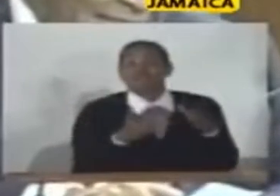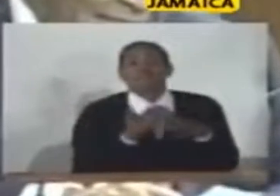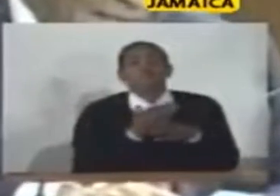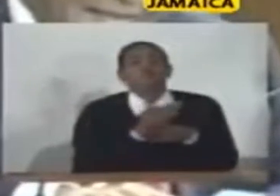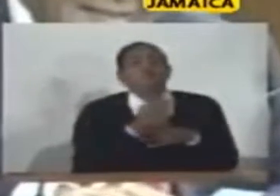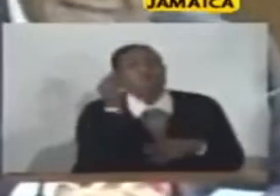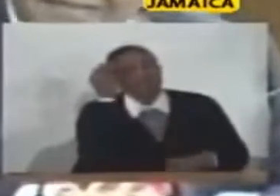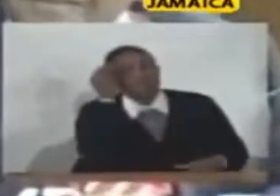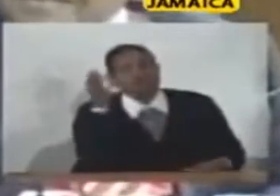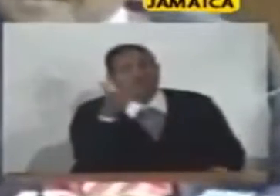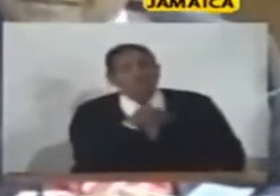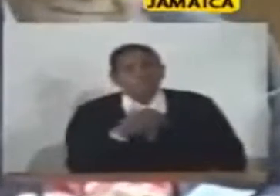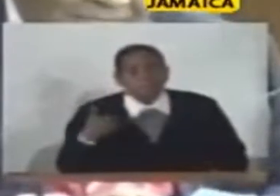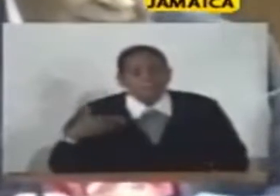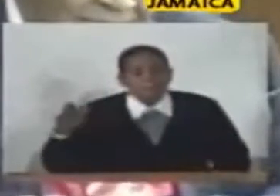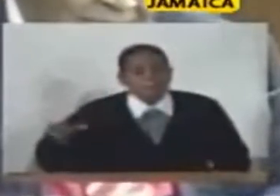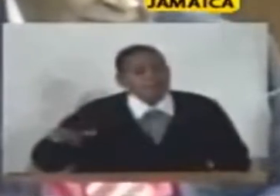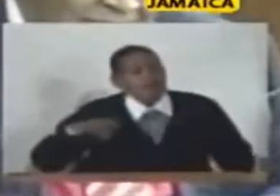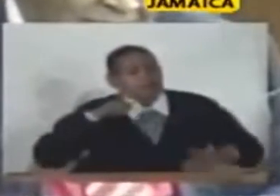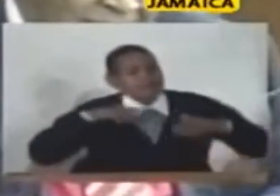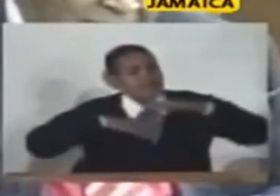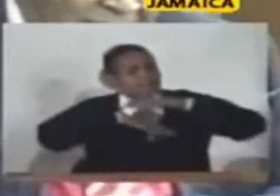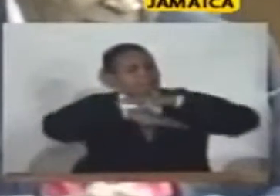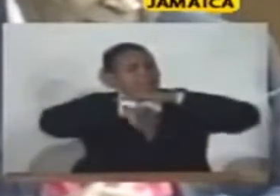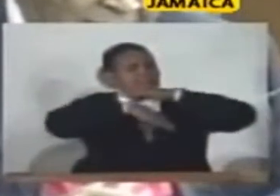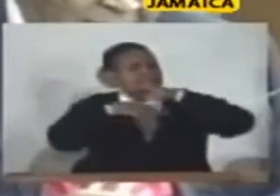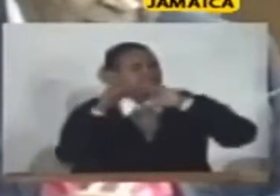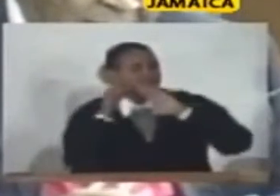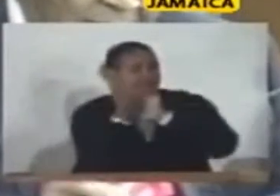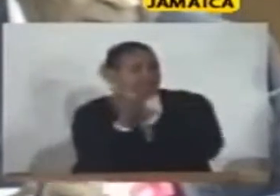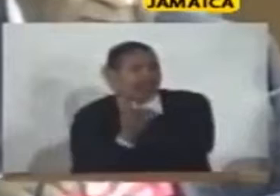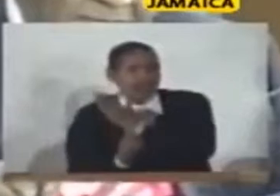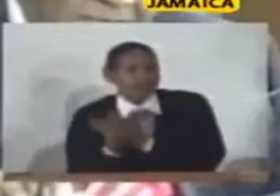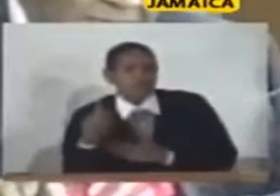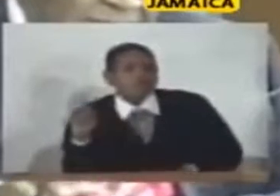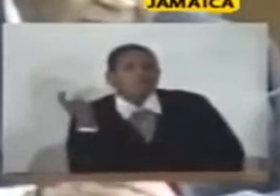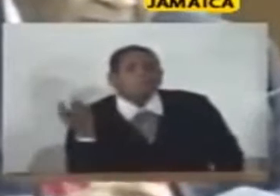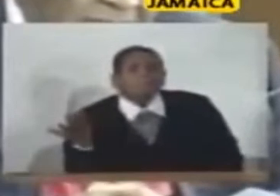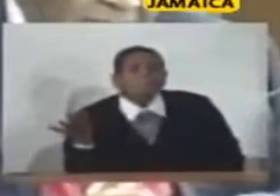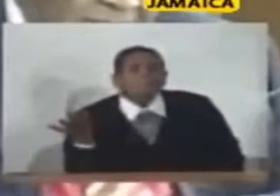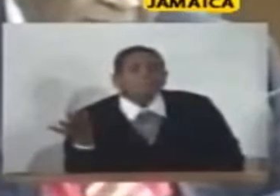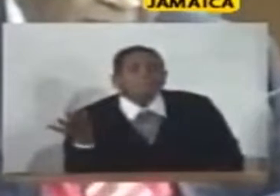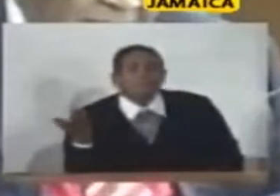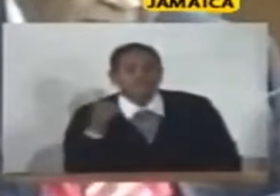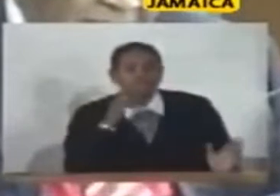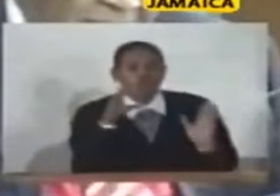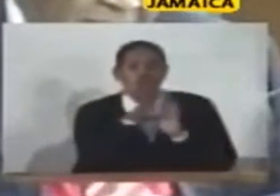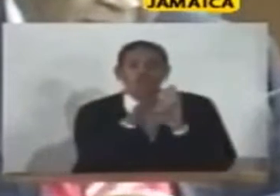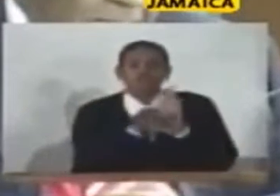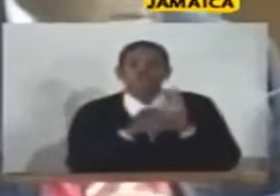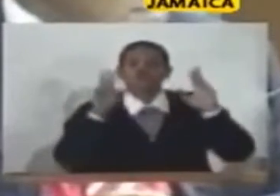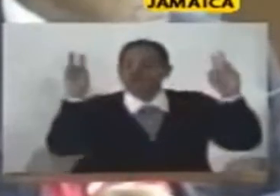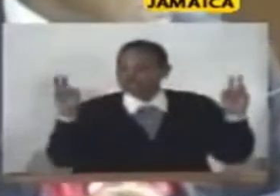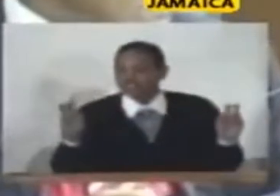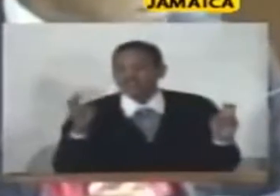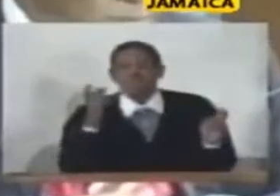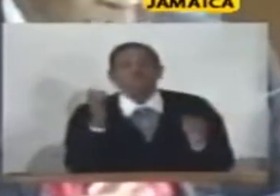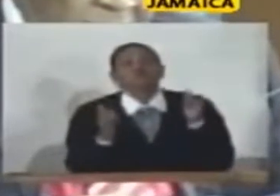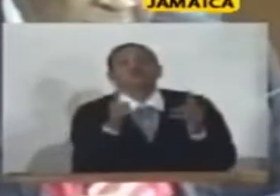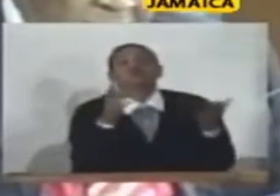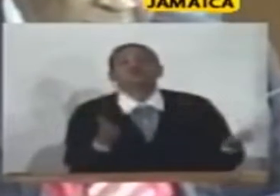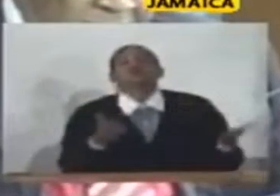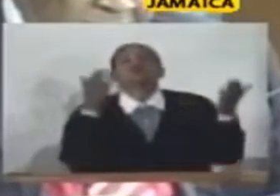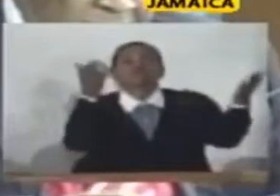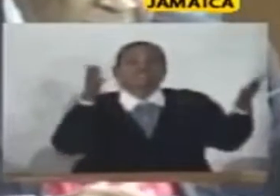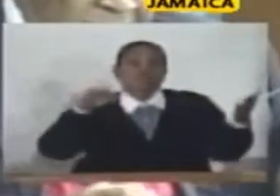the issues raised in the document do not refer specifically to the matters for which Mr. Reid and others may have been